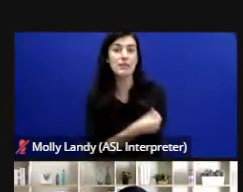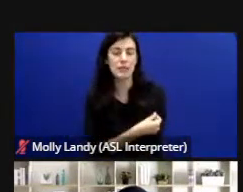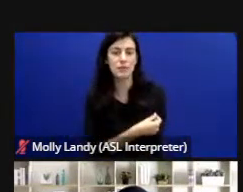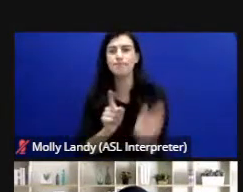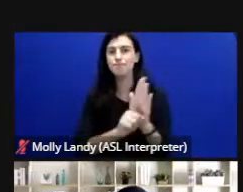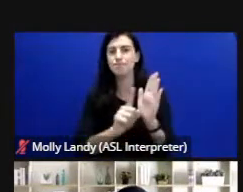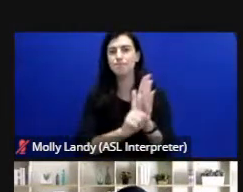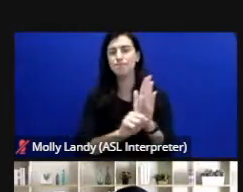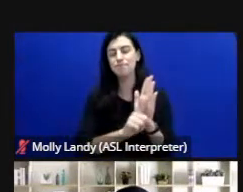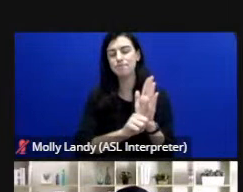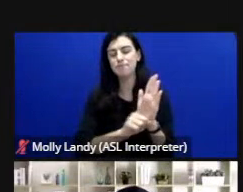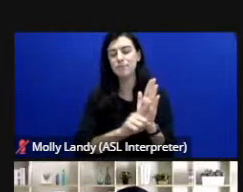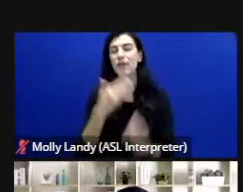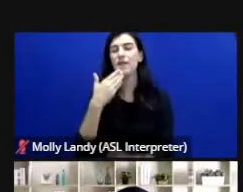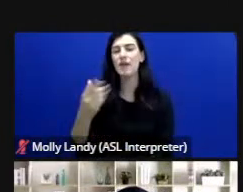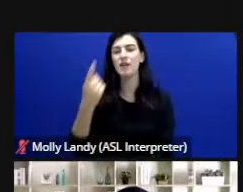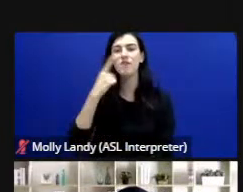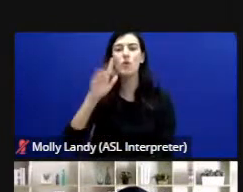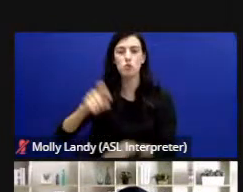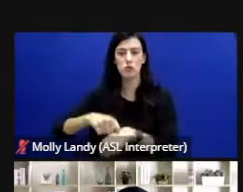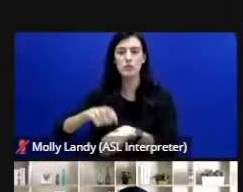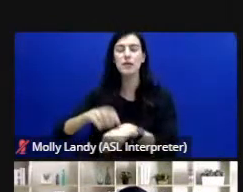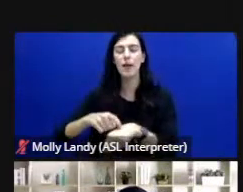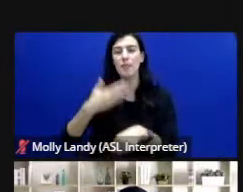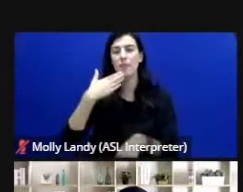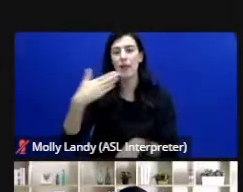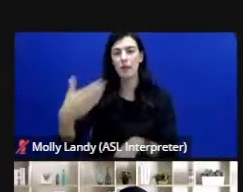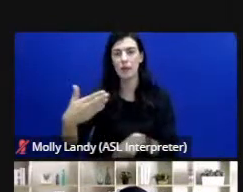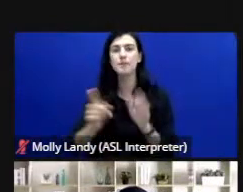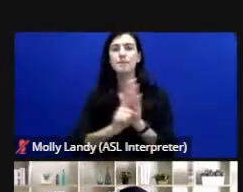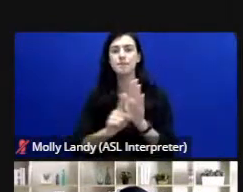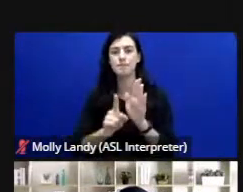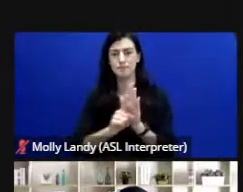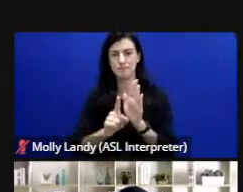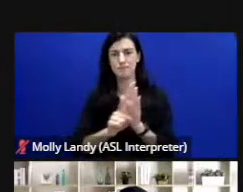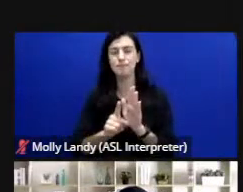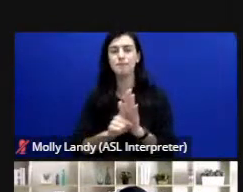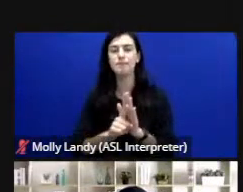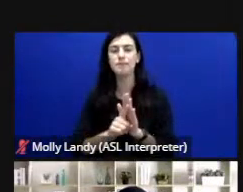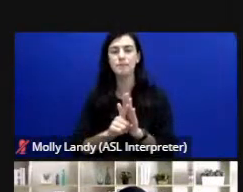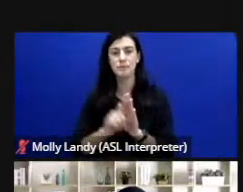Ms. the vaccine Murphy. itself is much more dangerous than the virus. Jennifer.